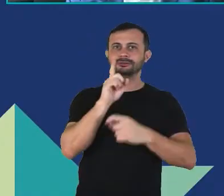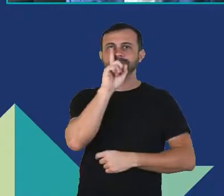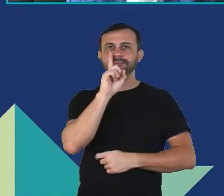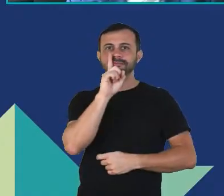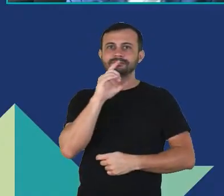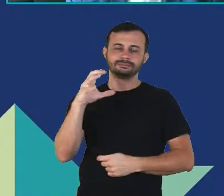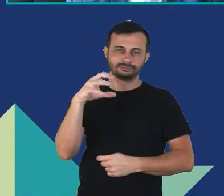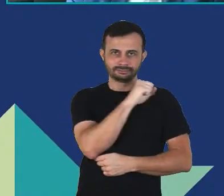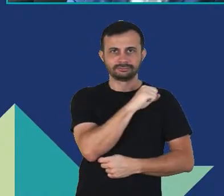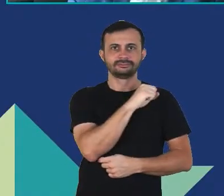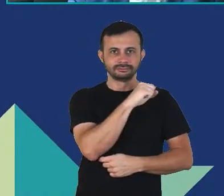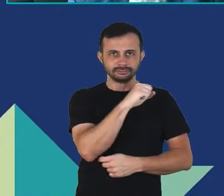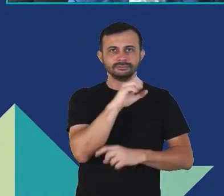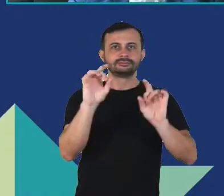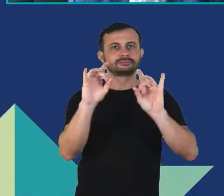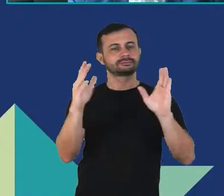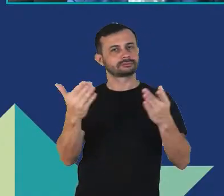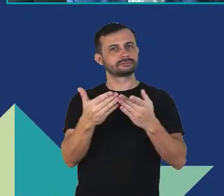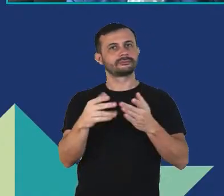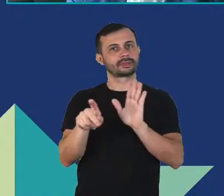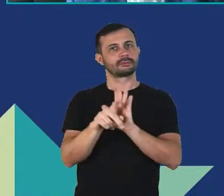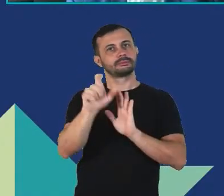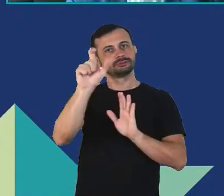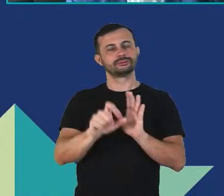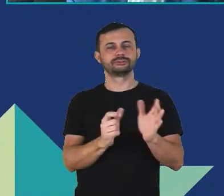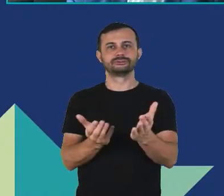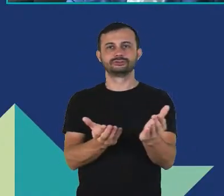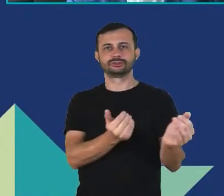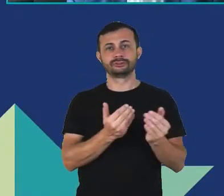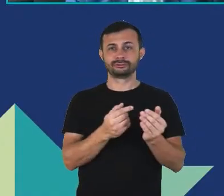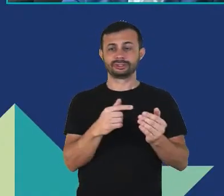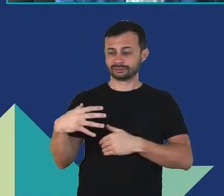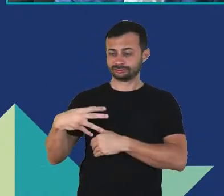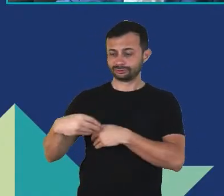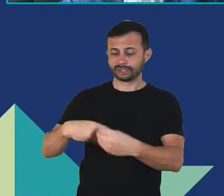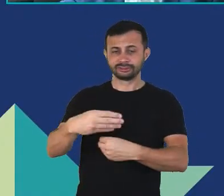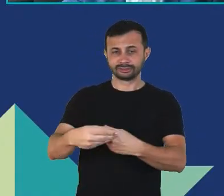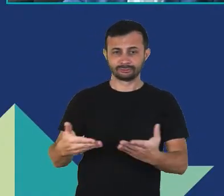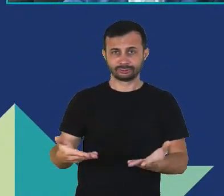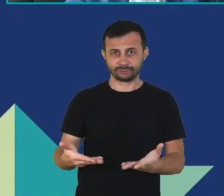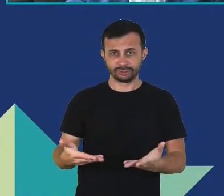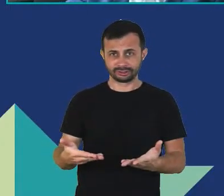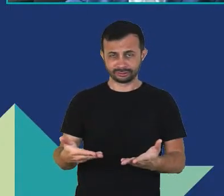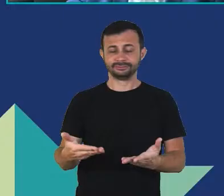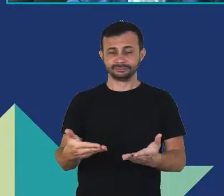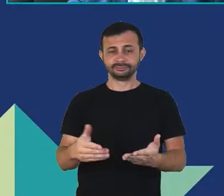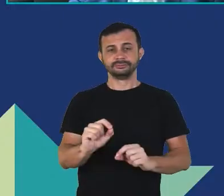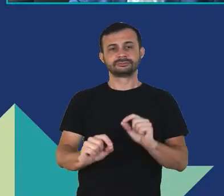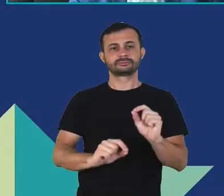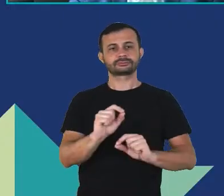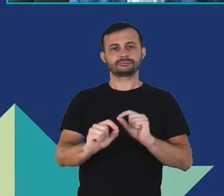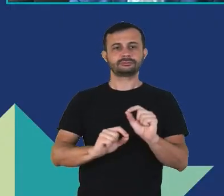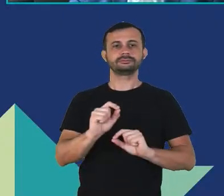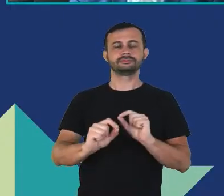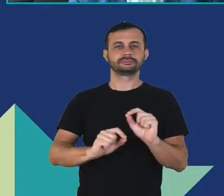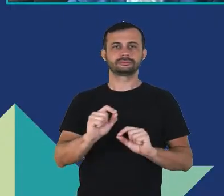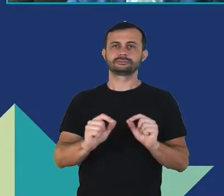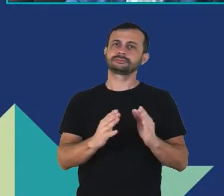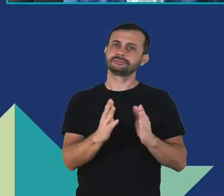the younger professionals, please, please, please elevate the concern to your